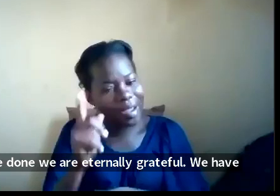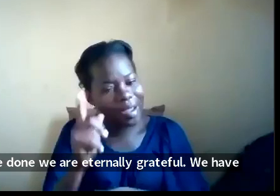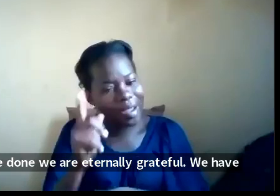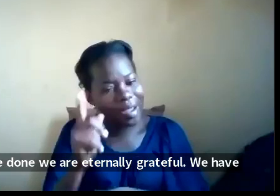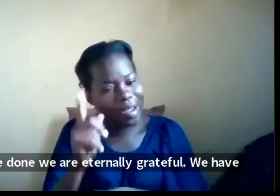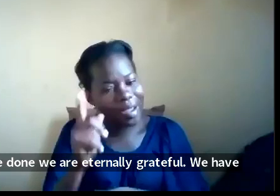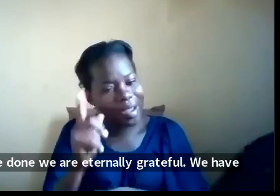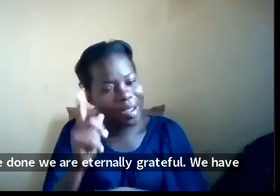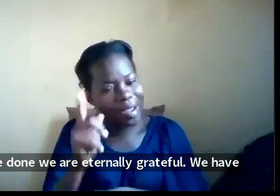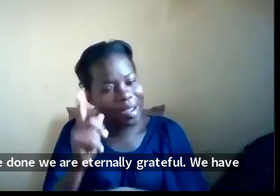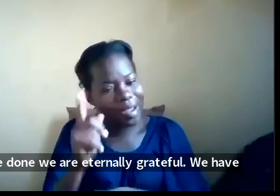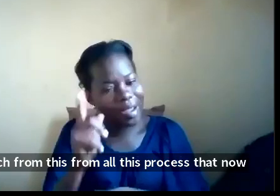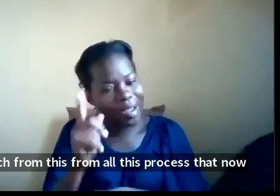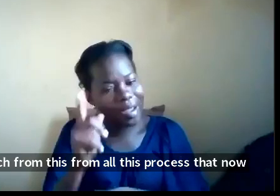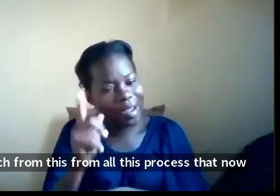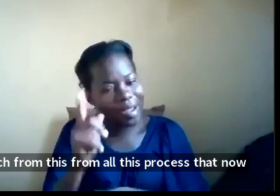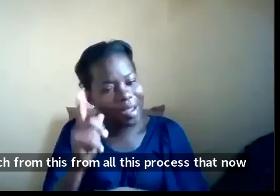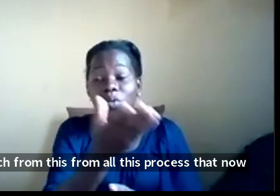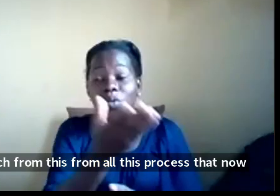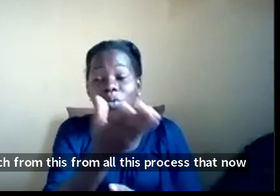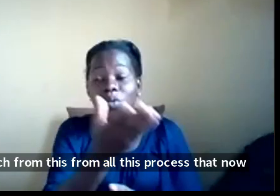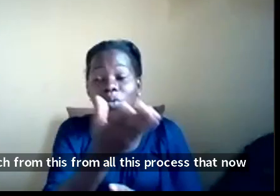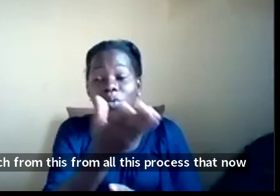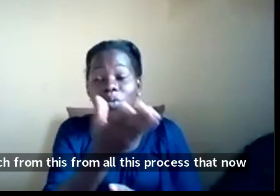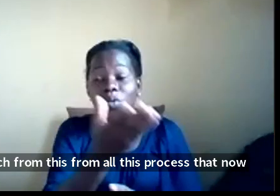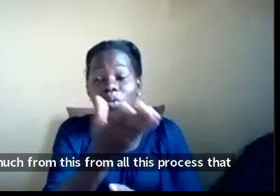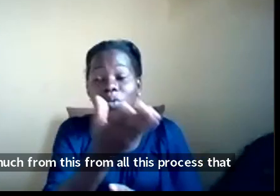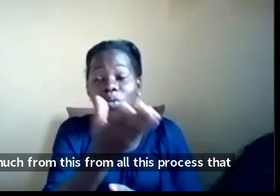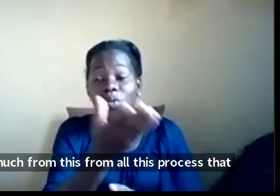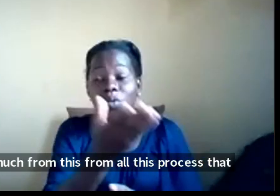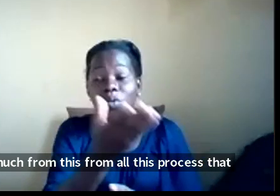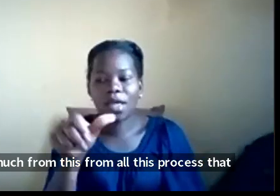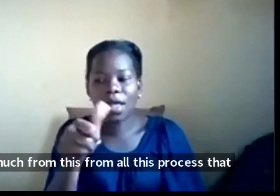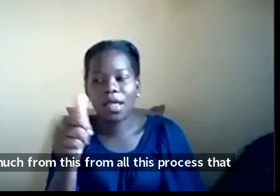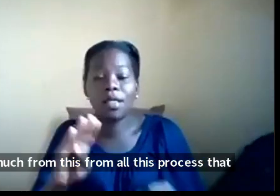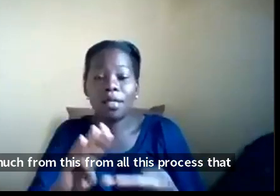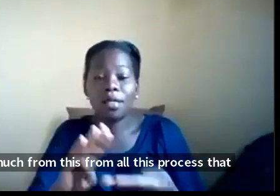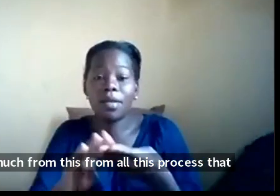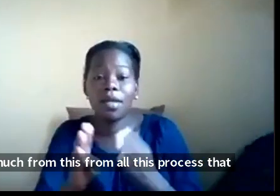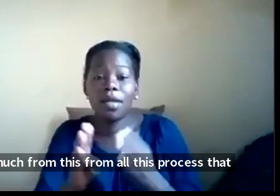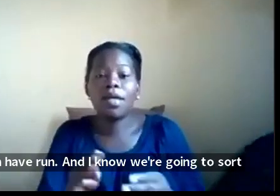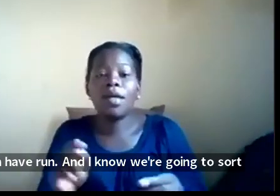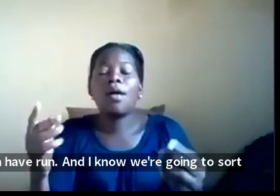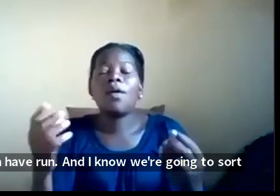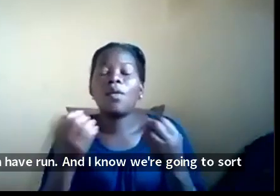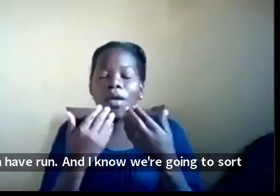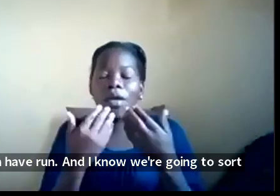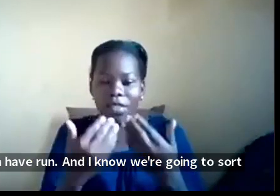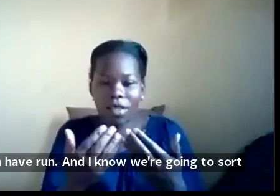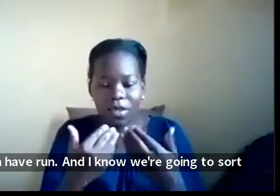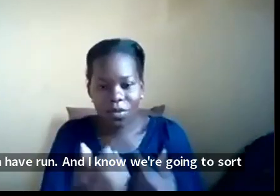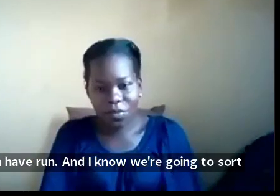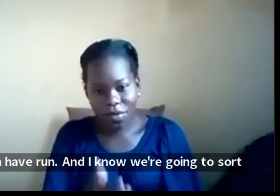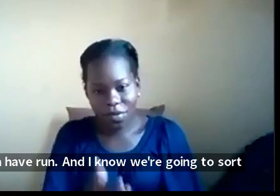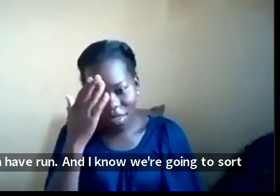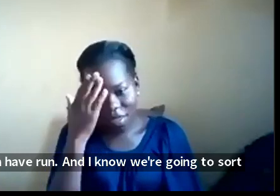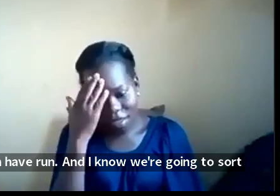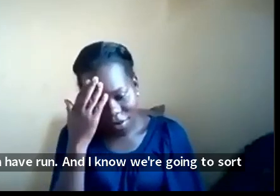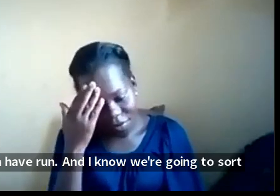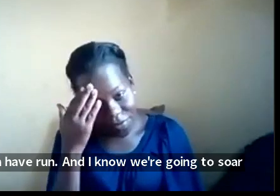process that NASE and team have run. And I know we are going to soar to even higher and